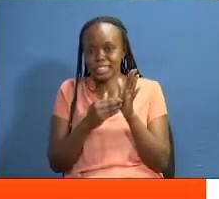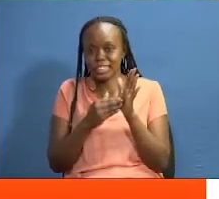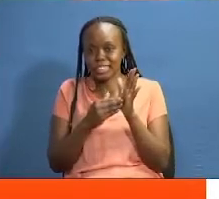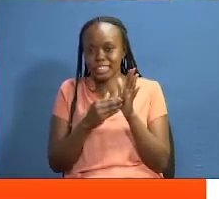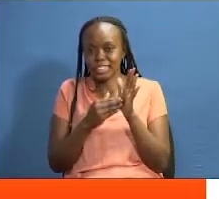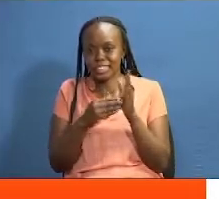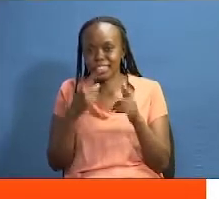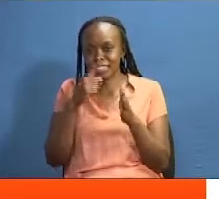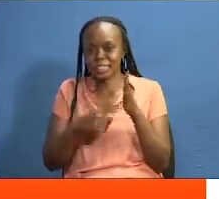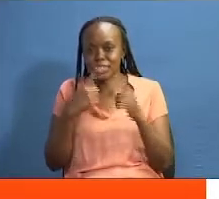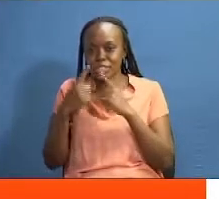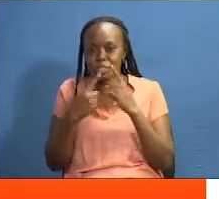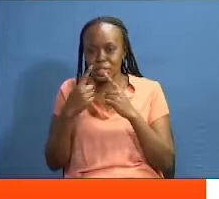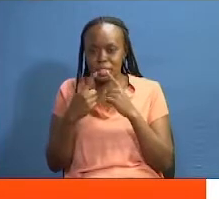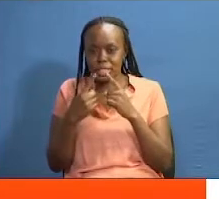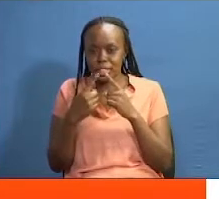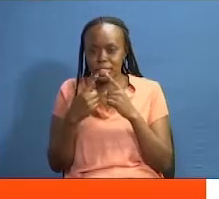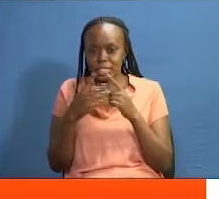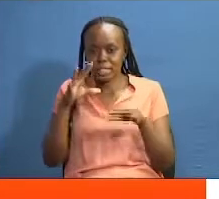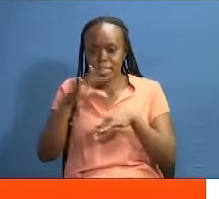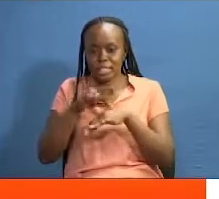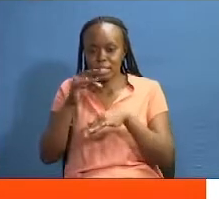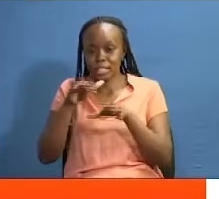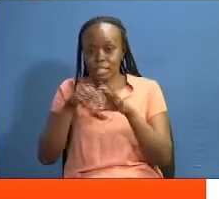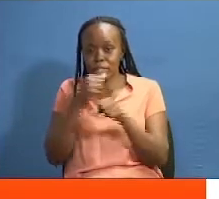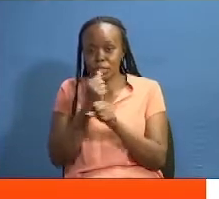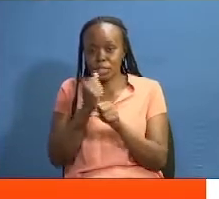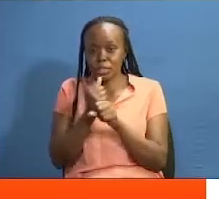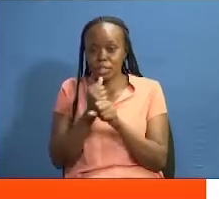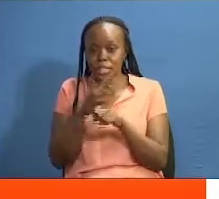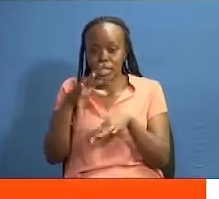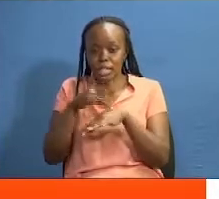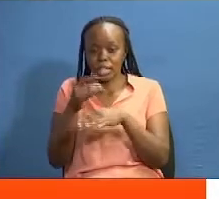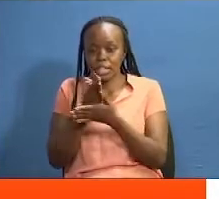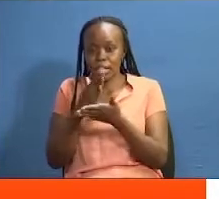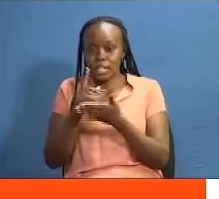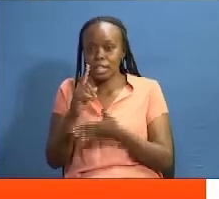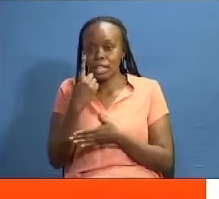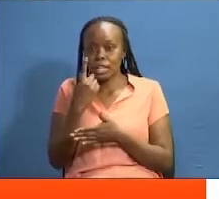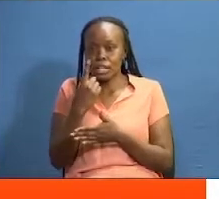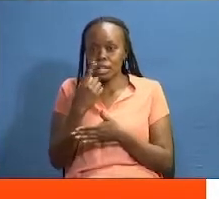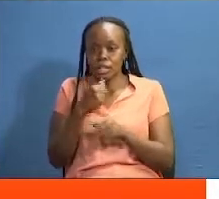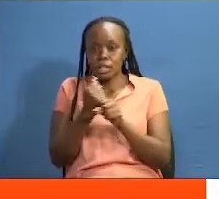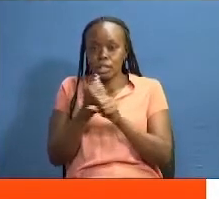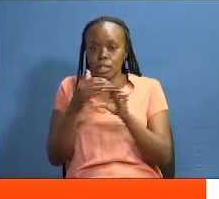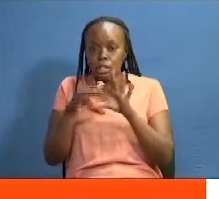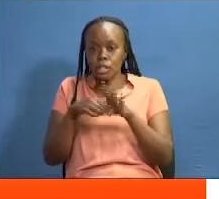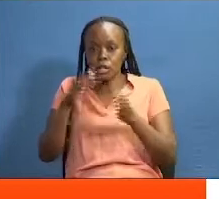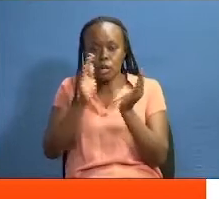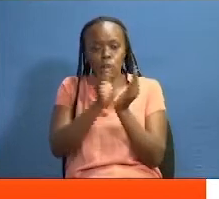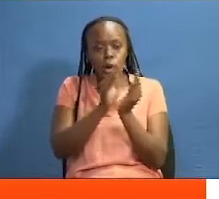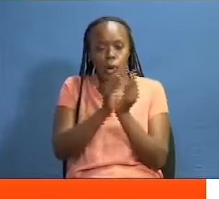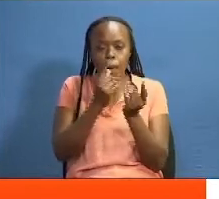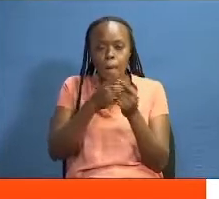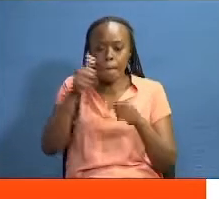Now, Yeah? what I'm saying is, Yes. you find that in the job market, Yes. you'll find someone probably working in the bank, but he